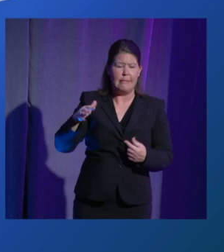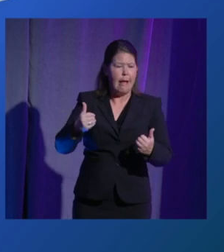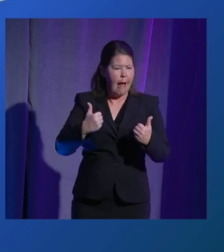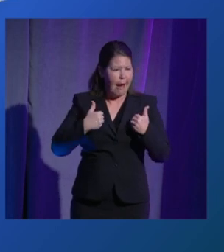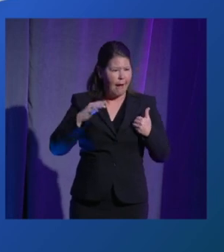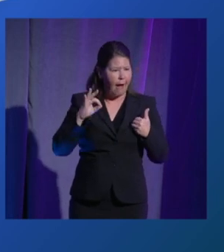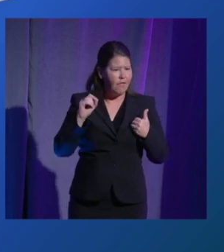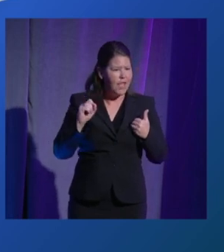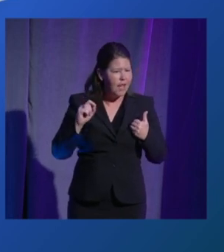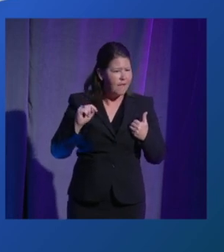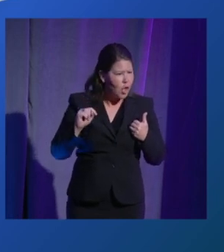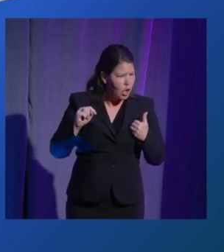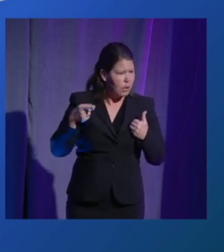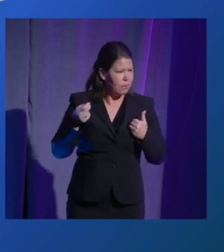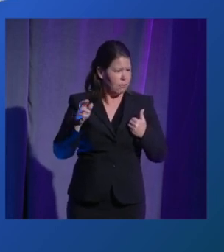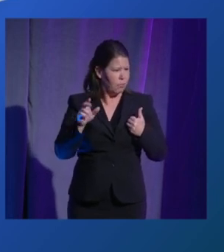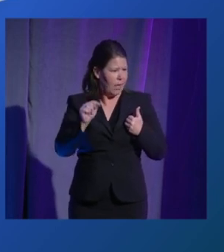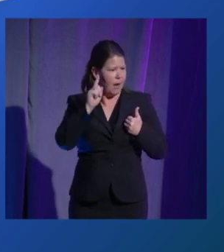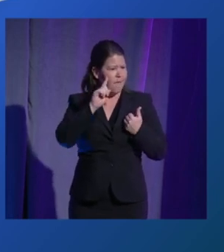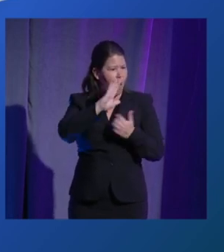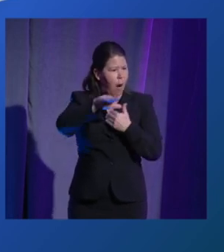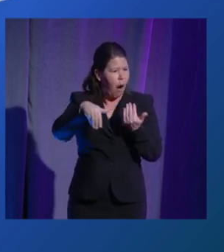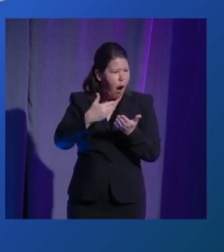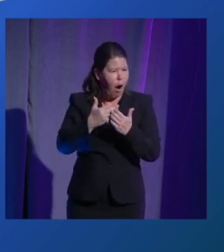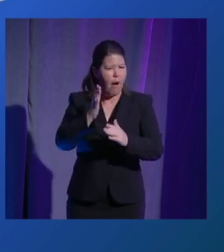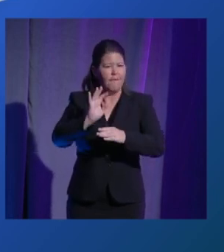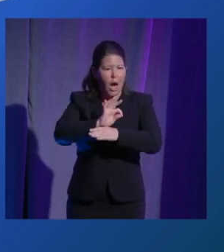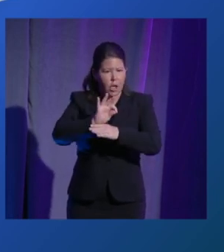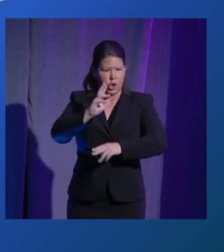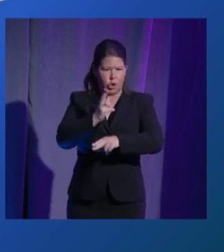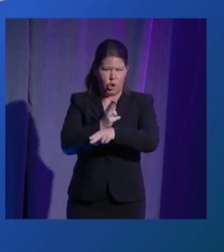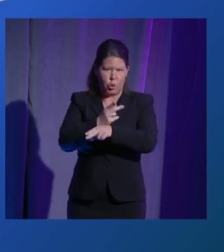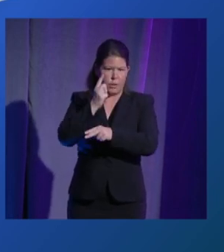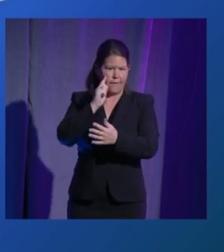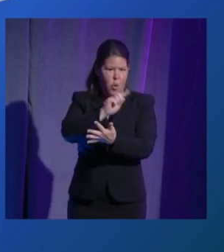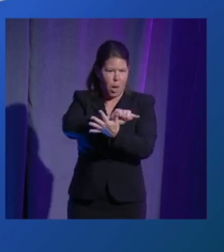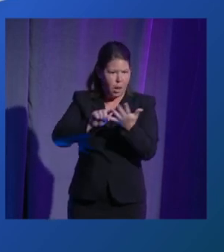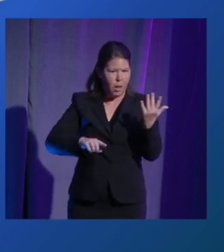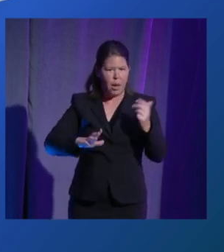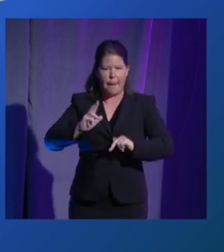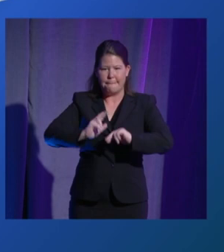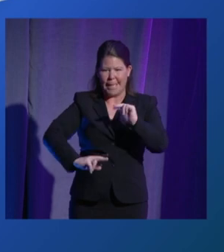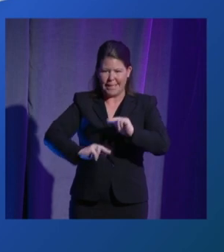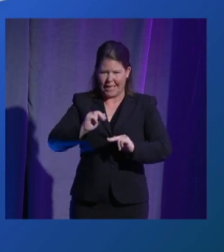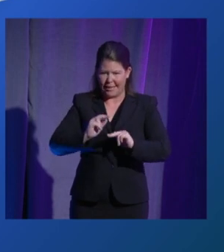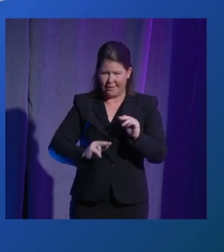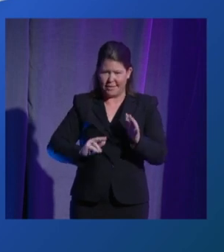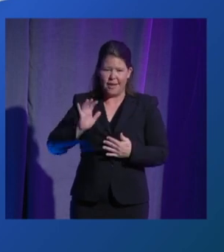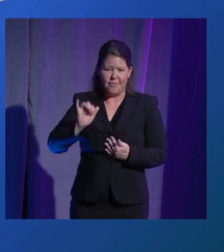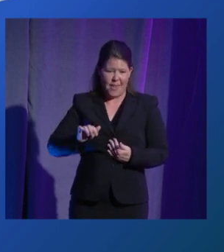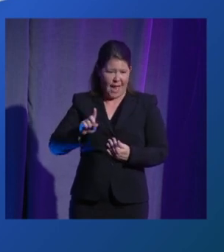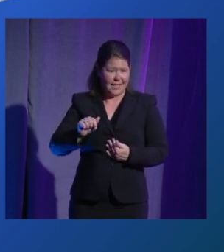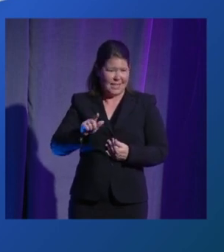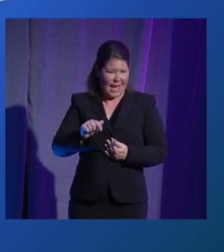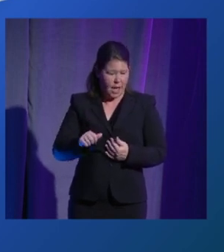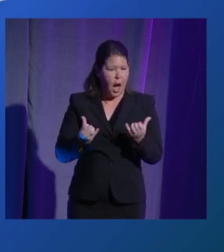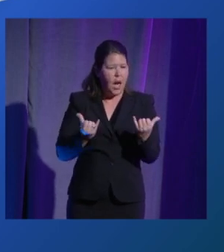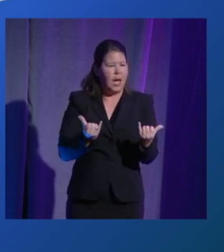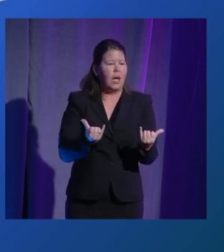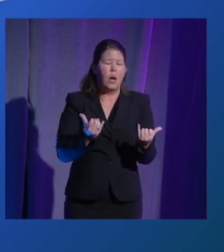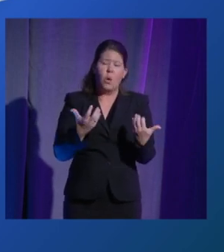functional use of these buildings that data is now critical to DHS for